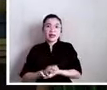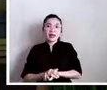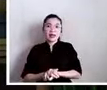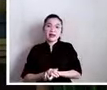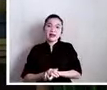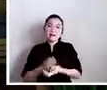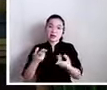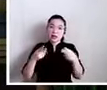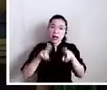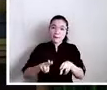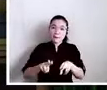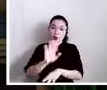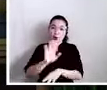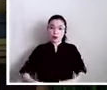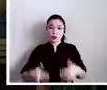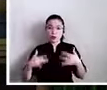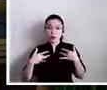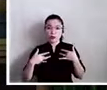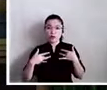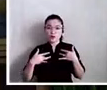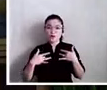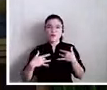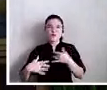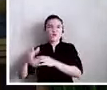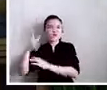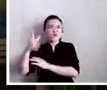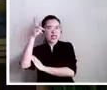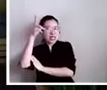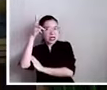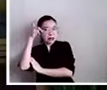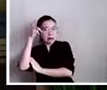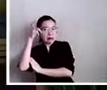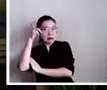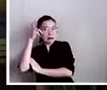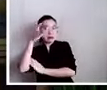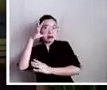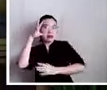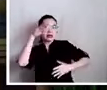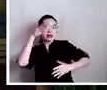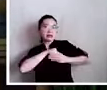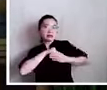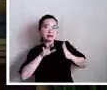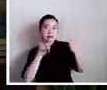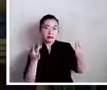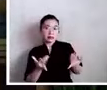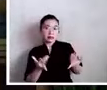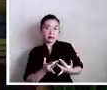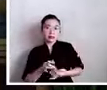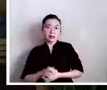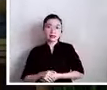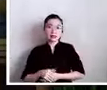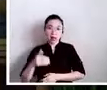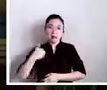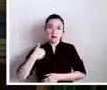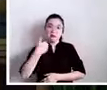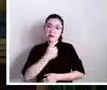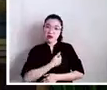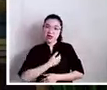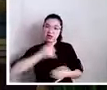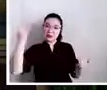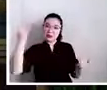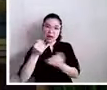lives, evil enter into our hearts. Kita na mismo ang nagpasulod sa demonyo sa atong